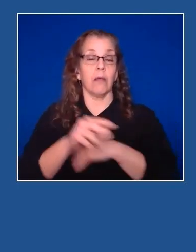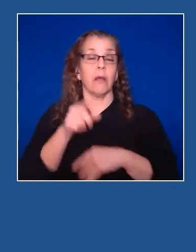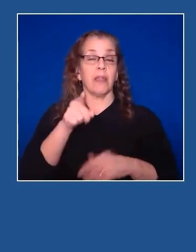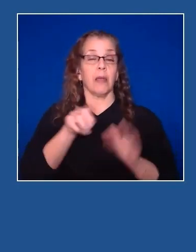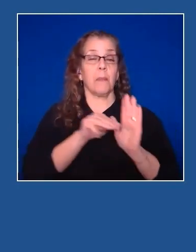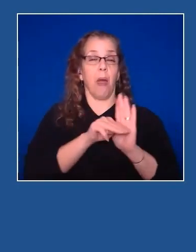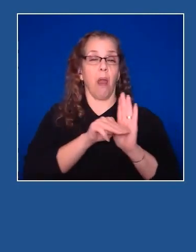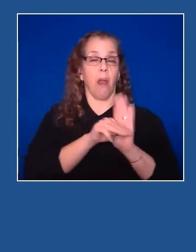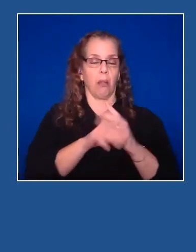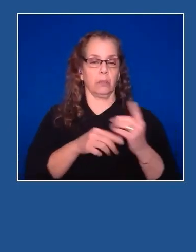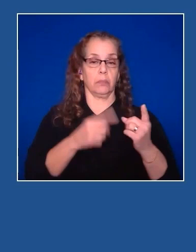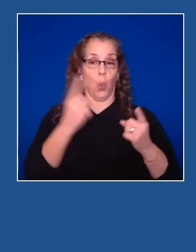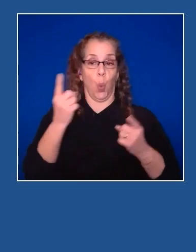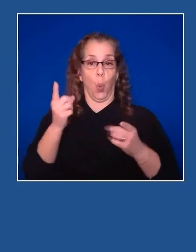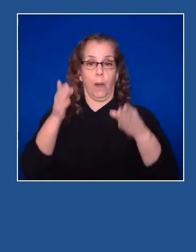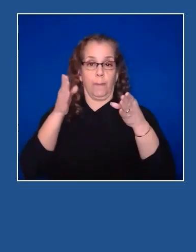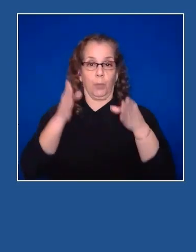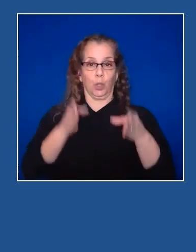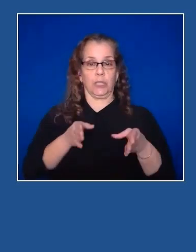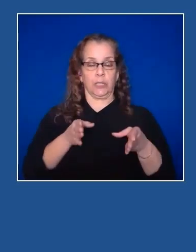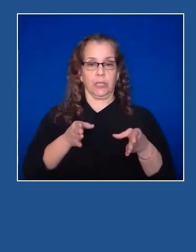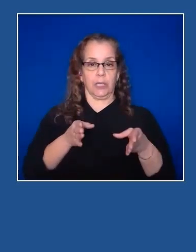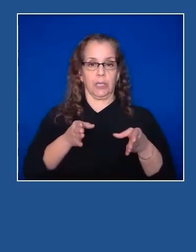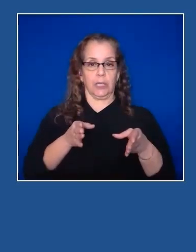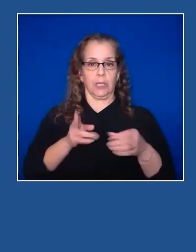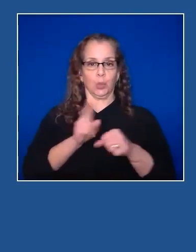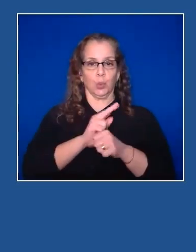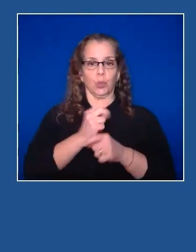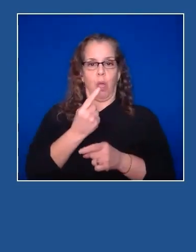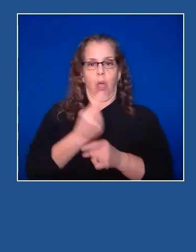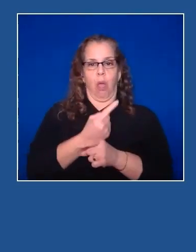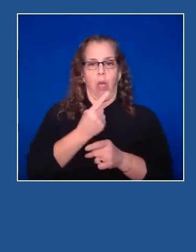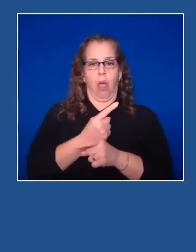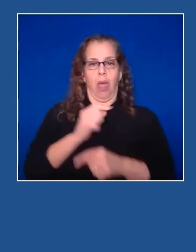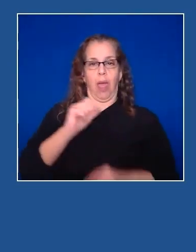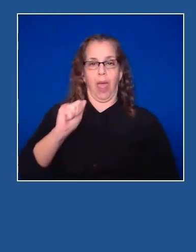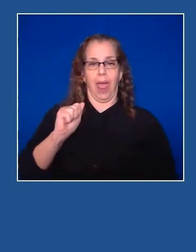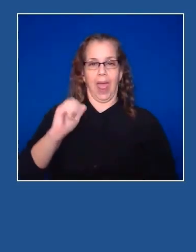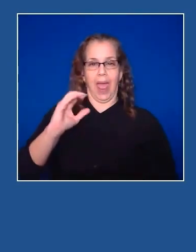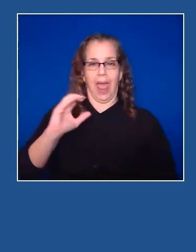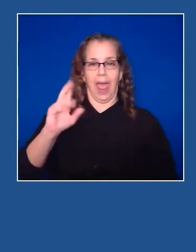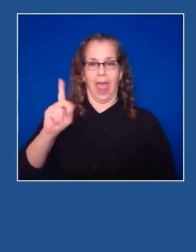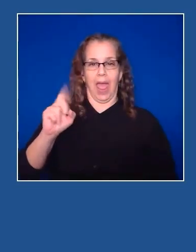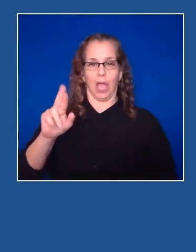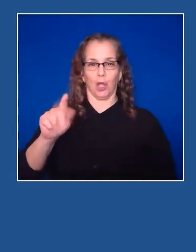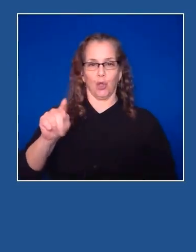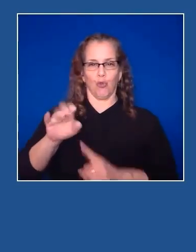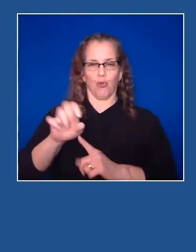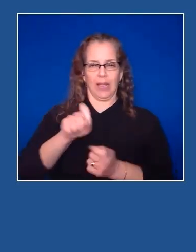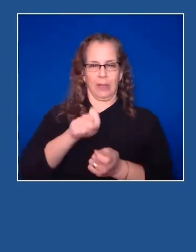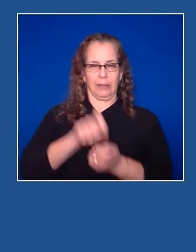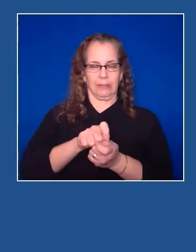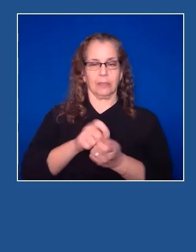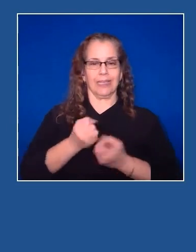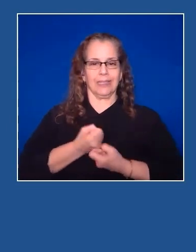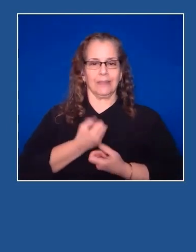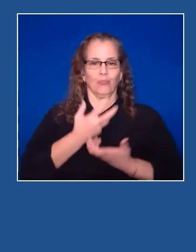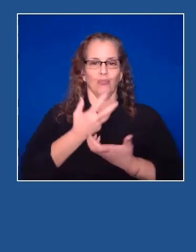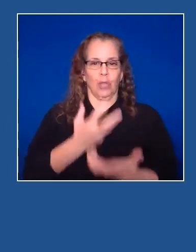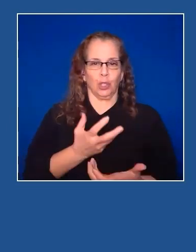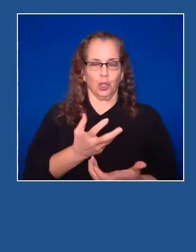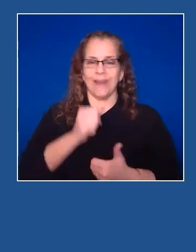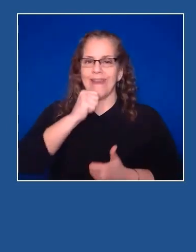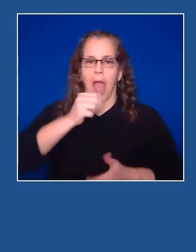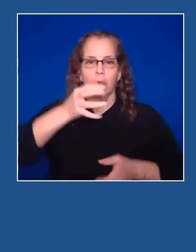one person to use accurate expression, to describe instead of judge, to describe instead